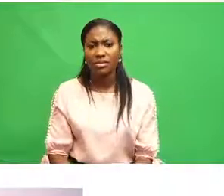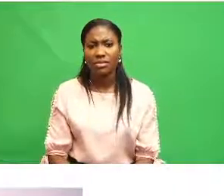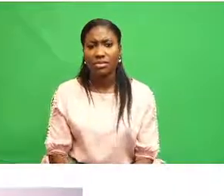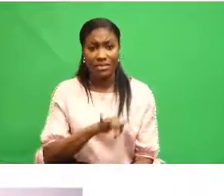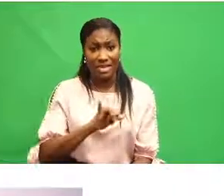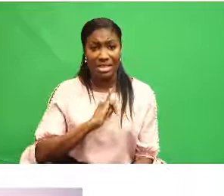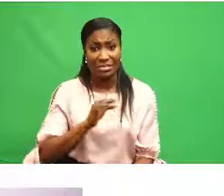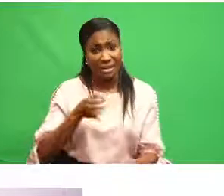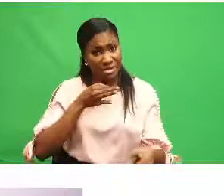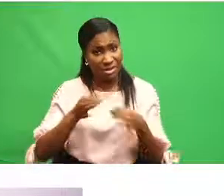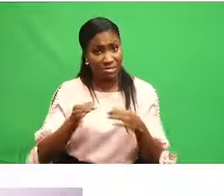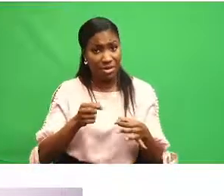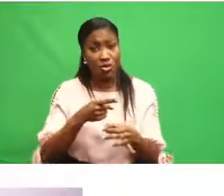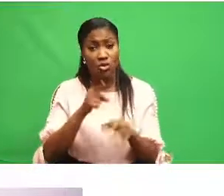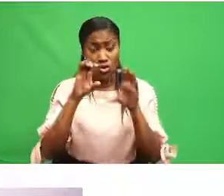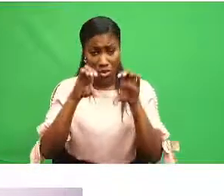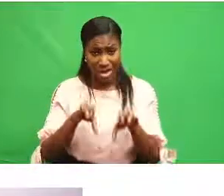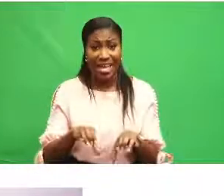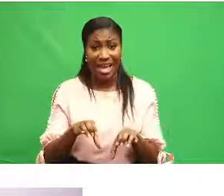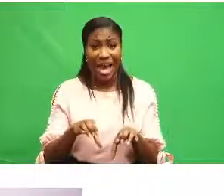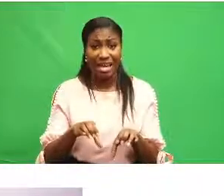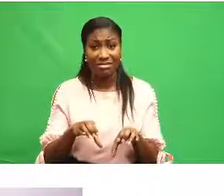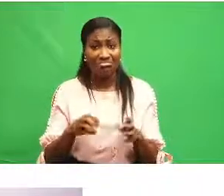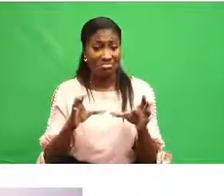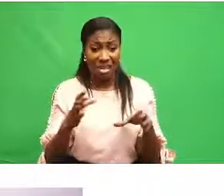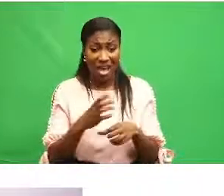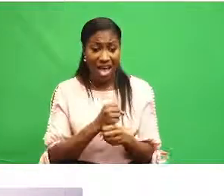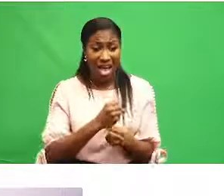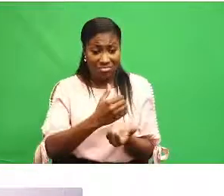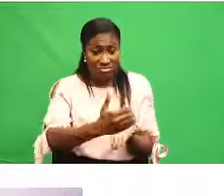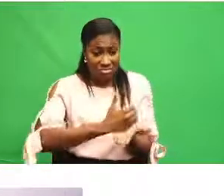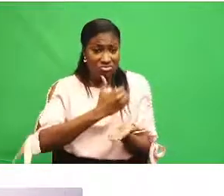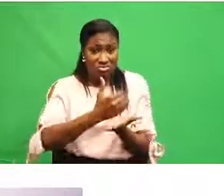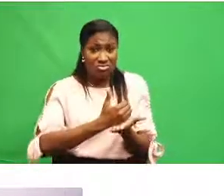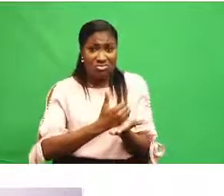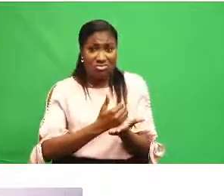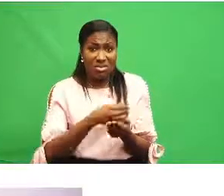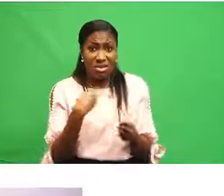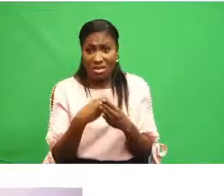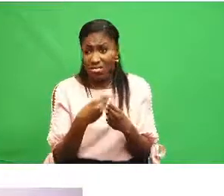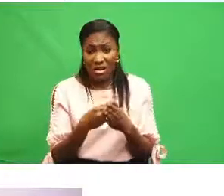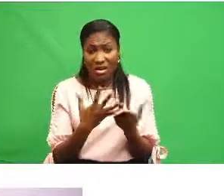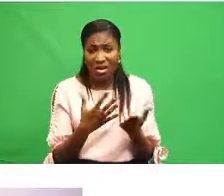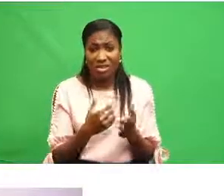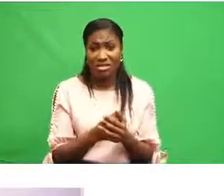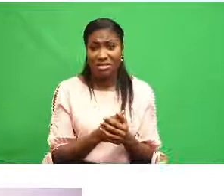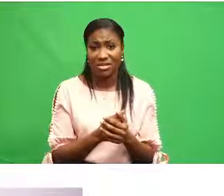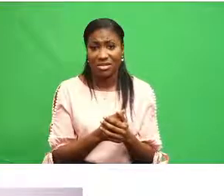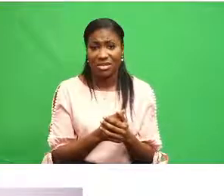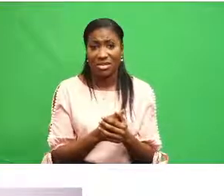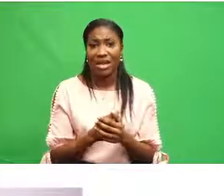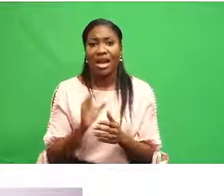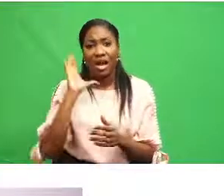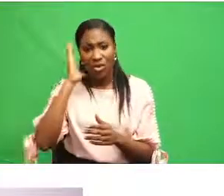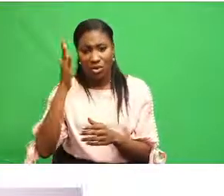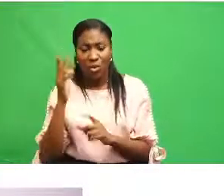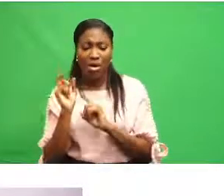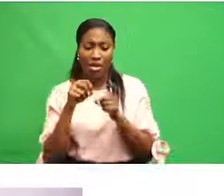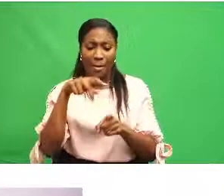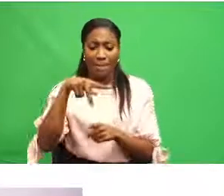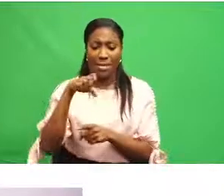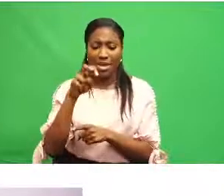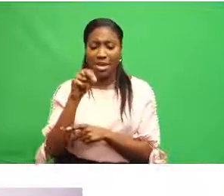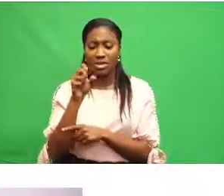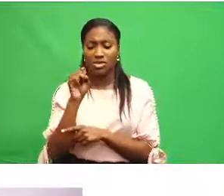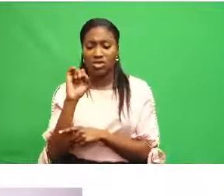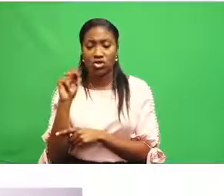earlier, you can have income, and as pays benefits of their pension is of course 3,000. So